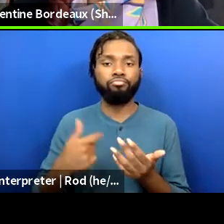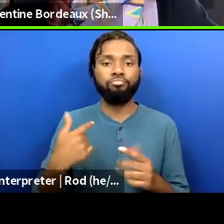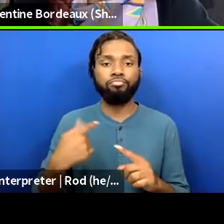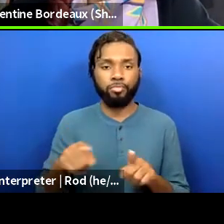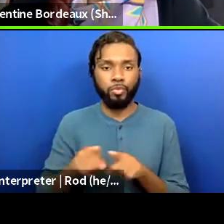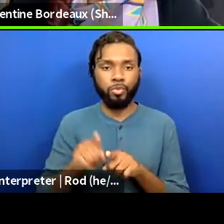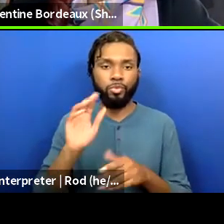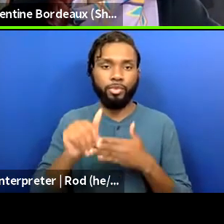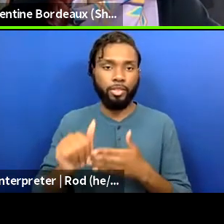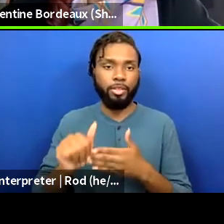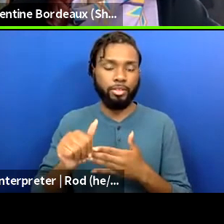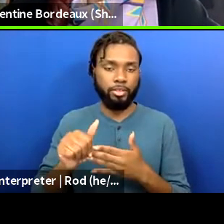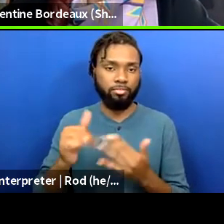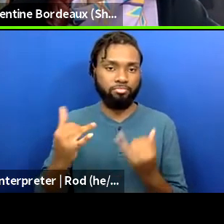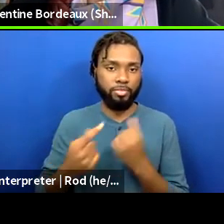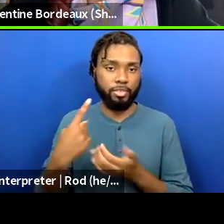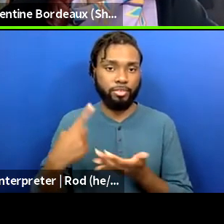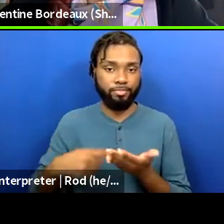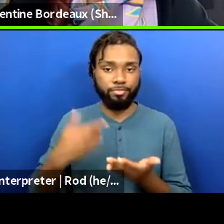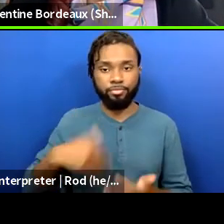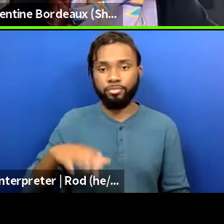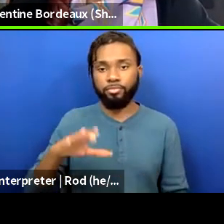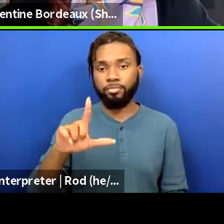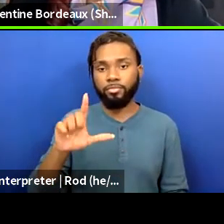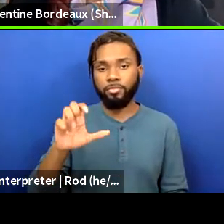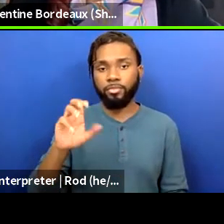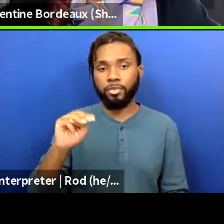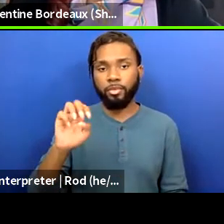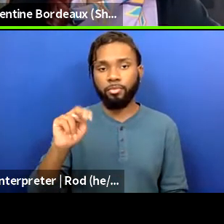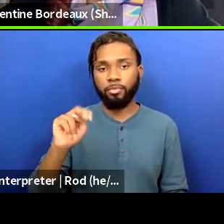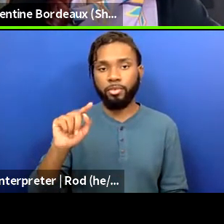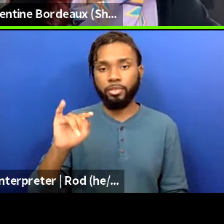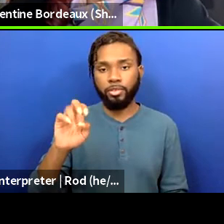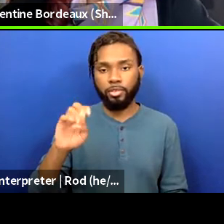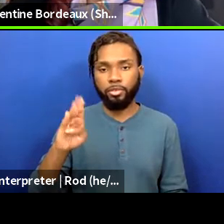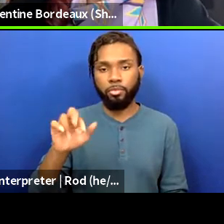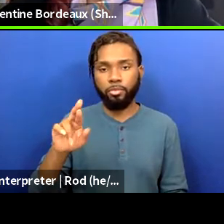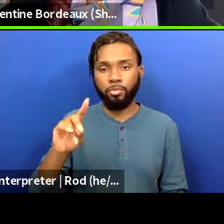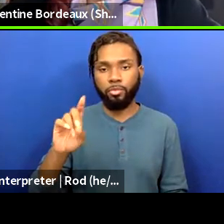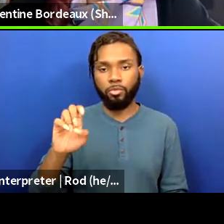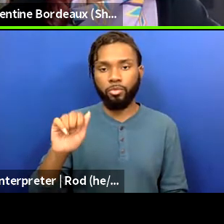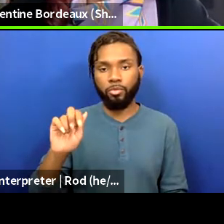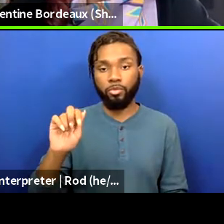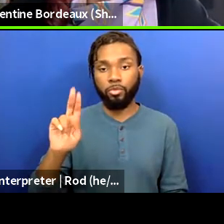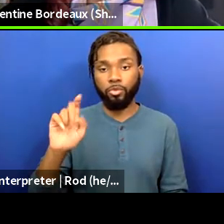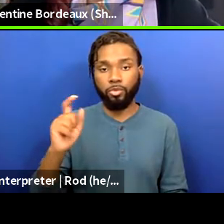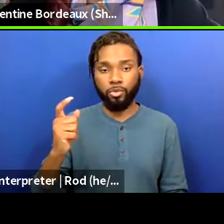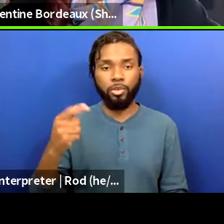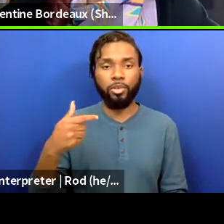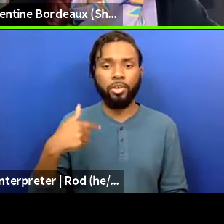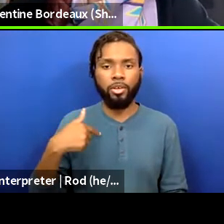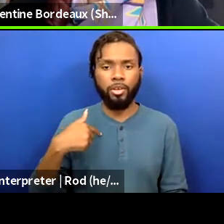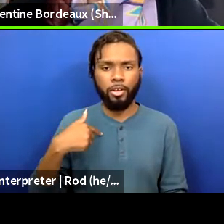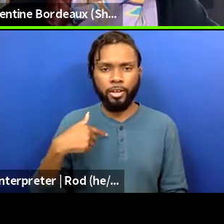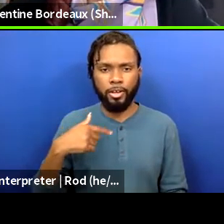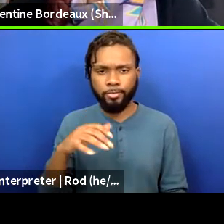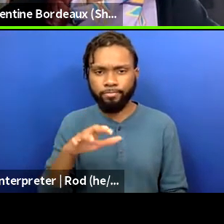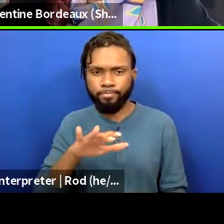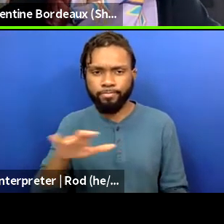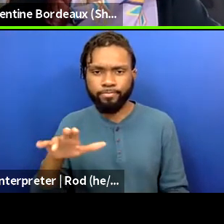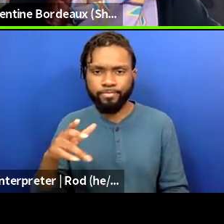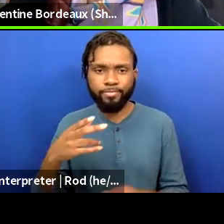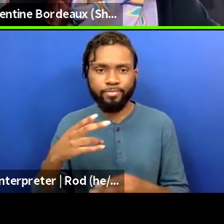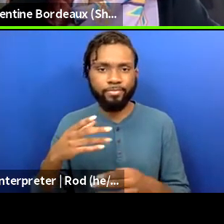discussion. My name is Clementine Bordeaux. I'm Si Changu Oglala Lakota, and I'll put that in the